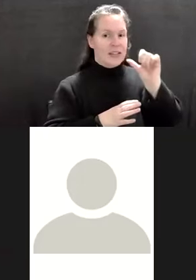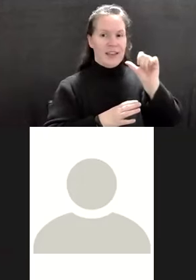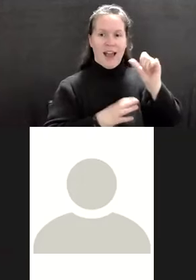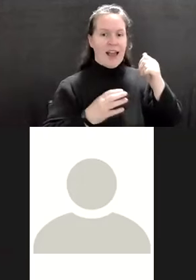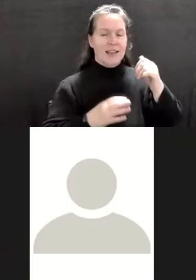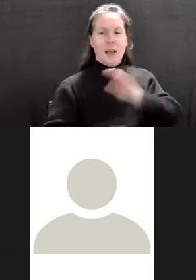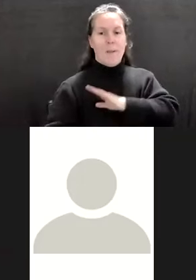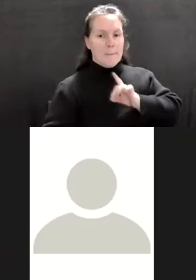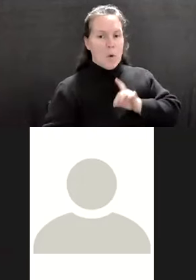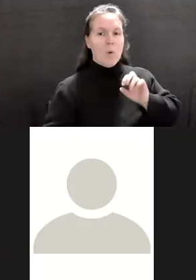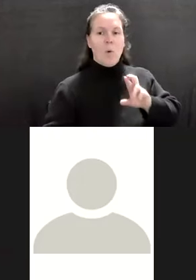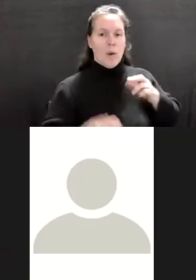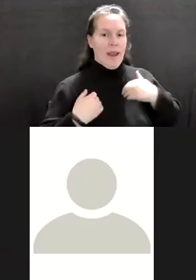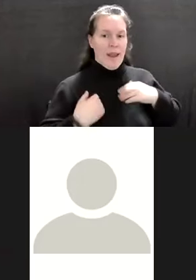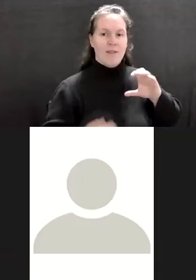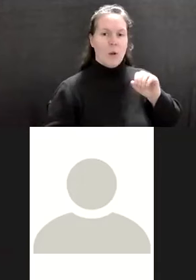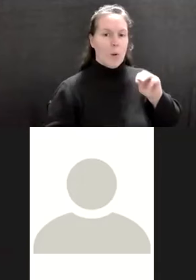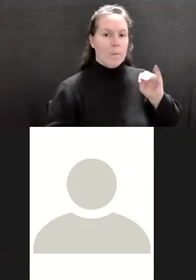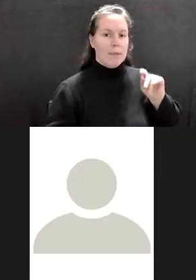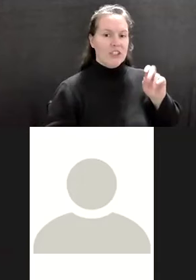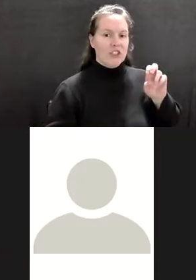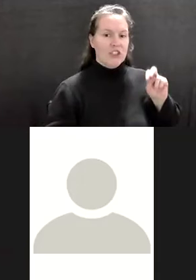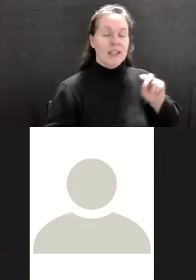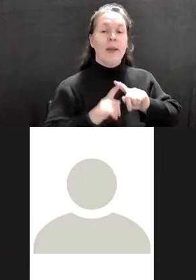but a secretary's profession.